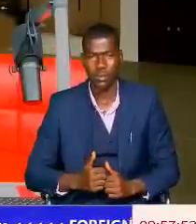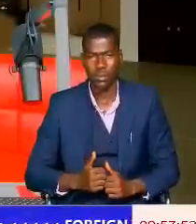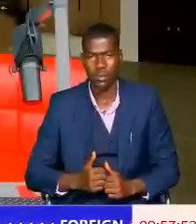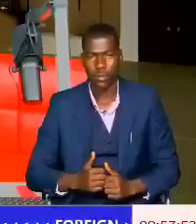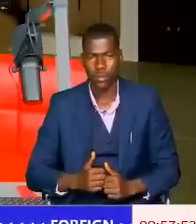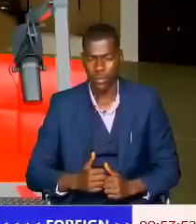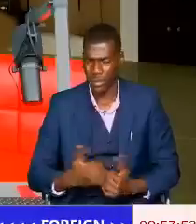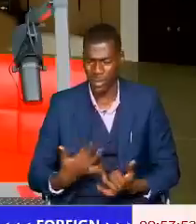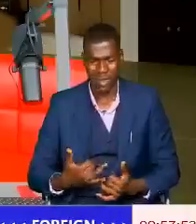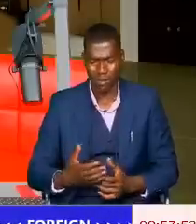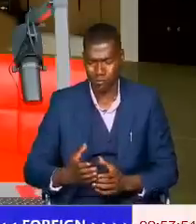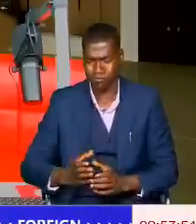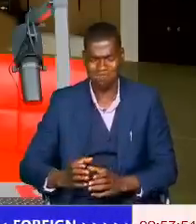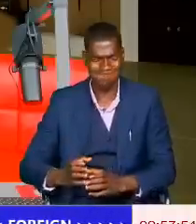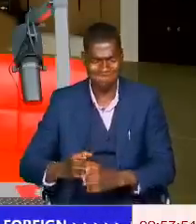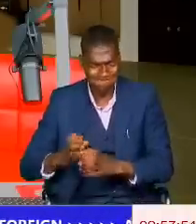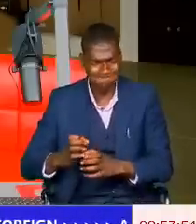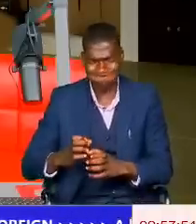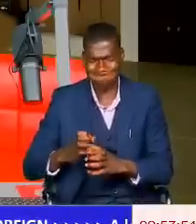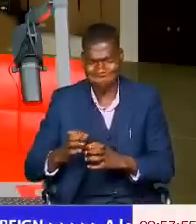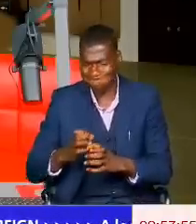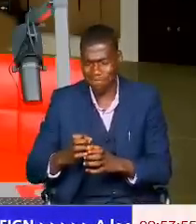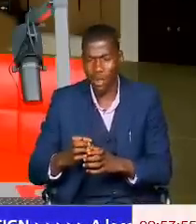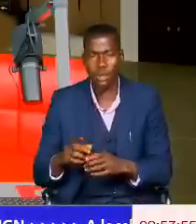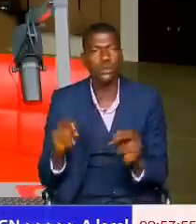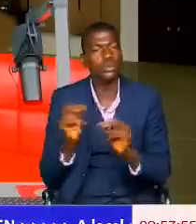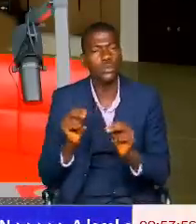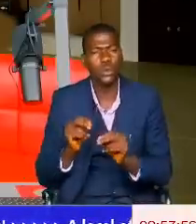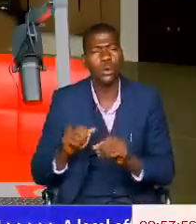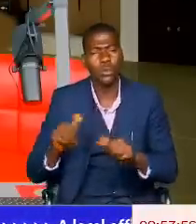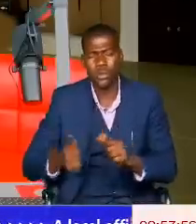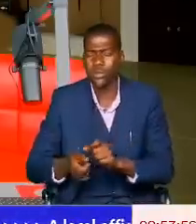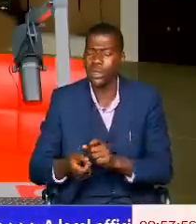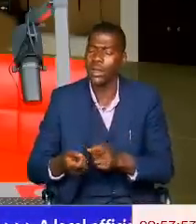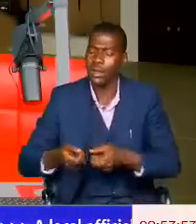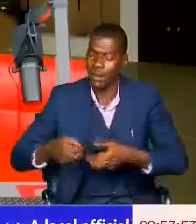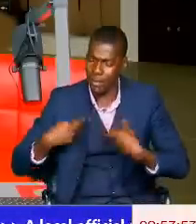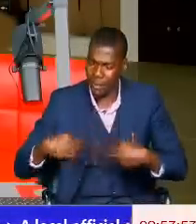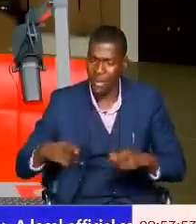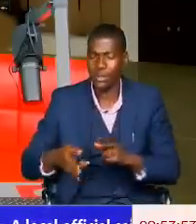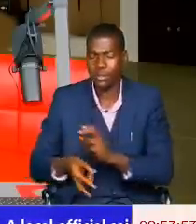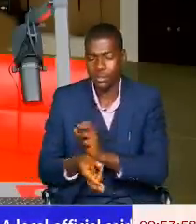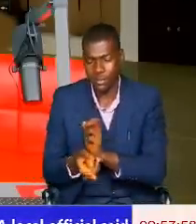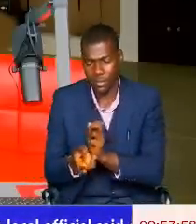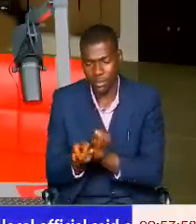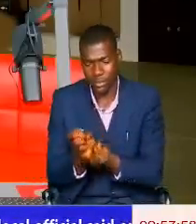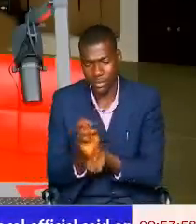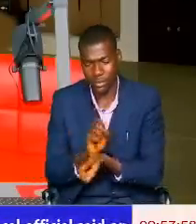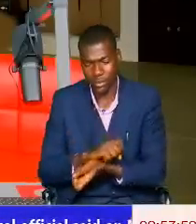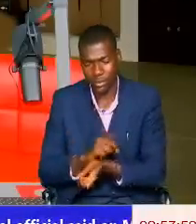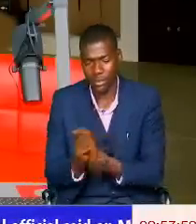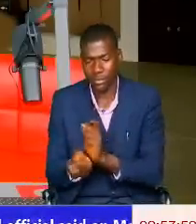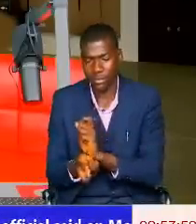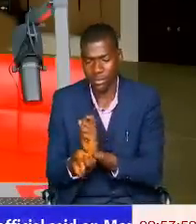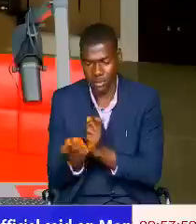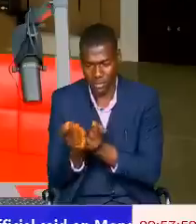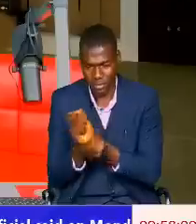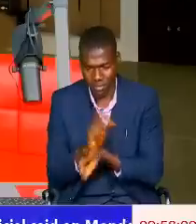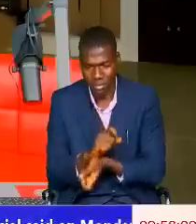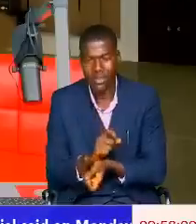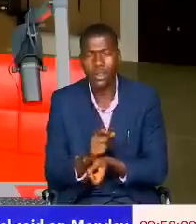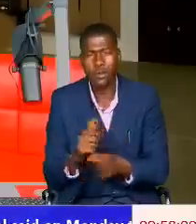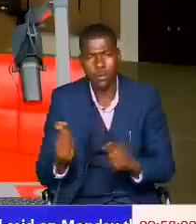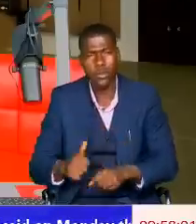that rigidity. NIPOST is rigid. The way our civil service is rigid.